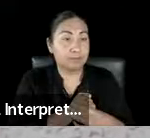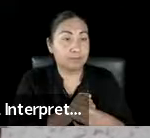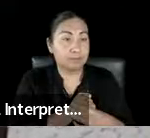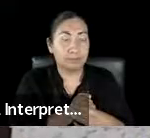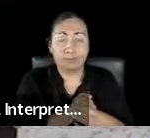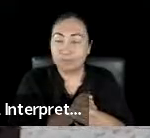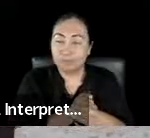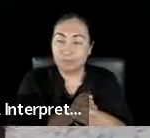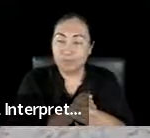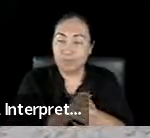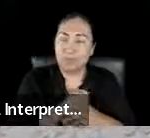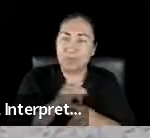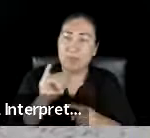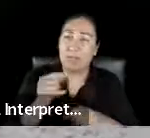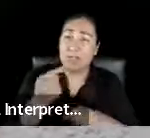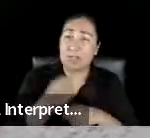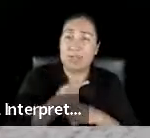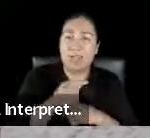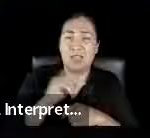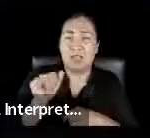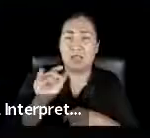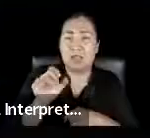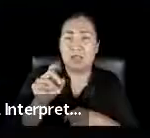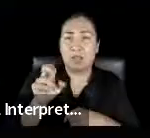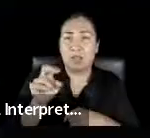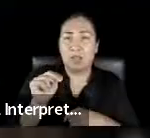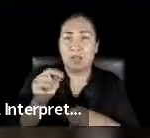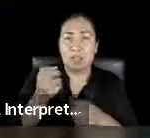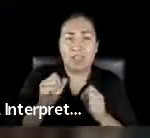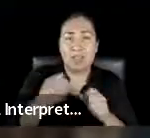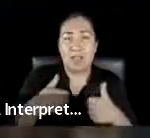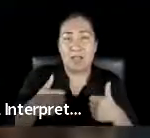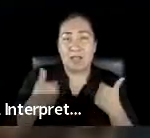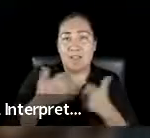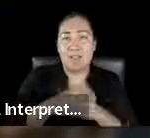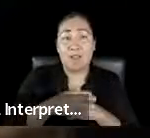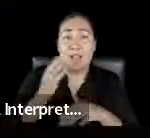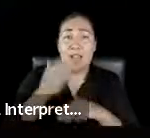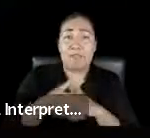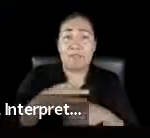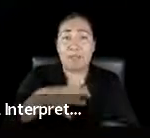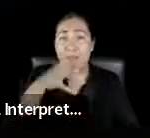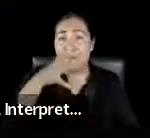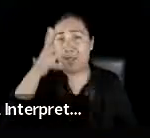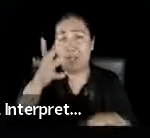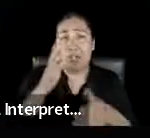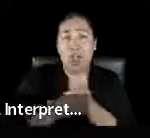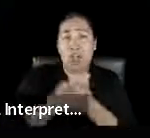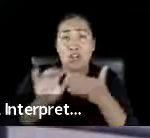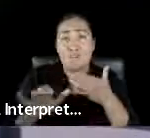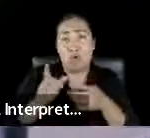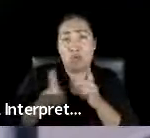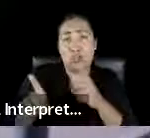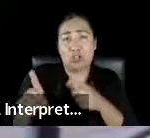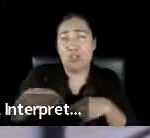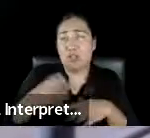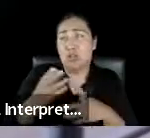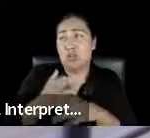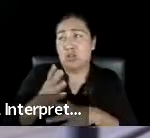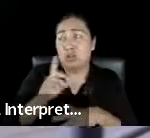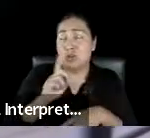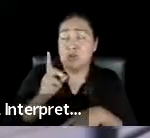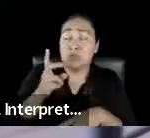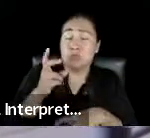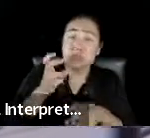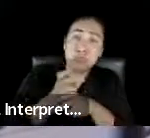And that day, Jaden saved my life. After my parents got divorced, I was going through a really rough time.